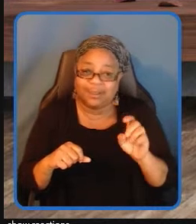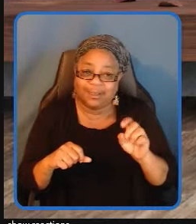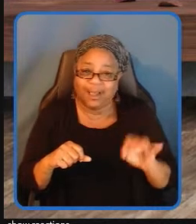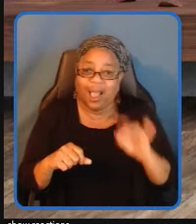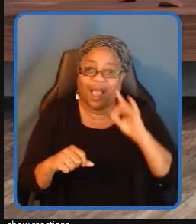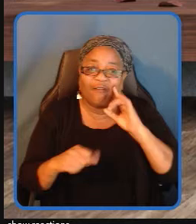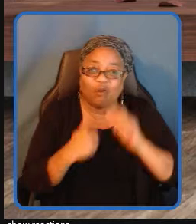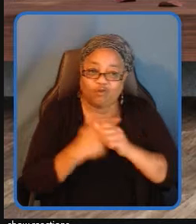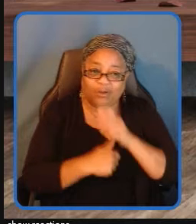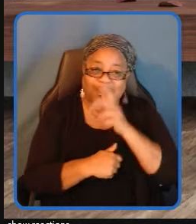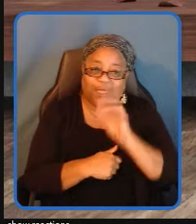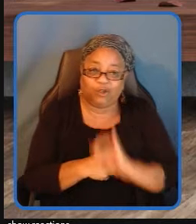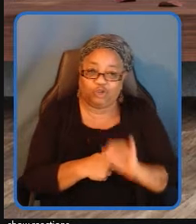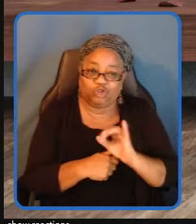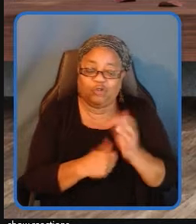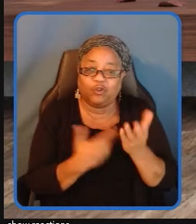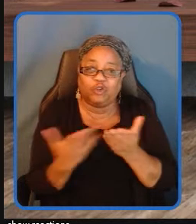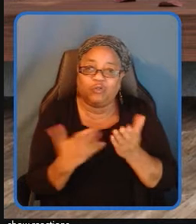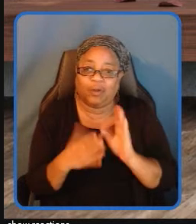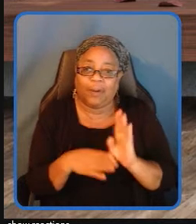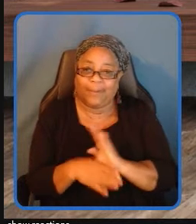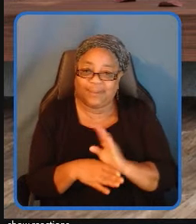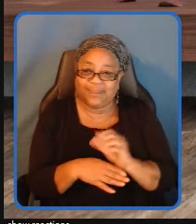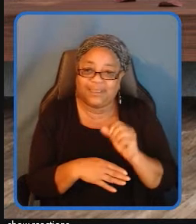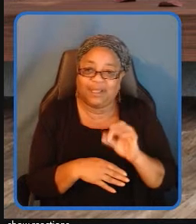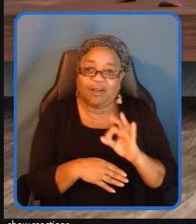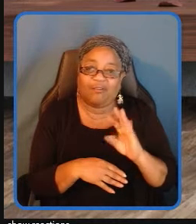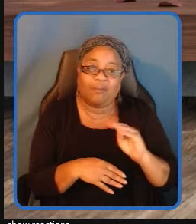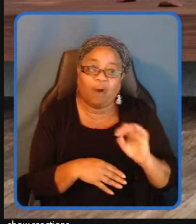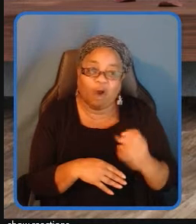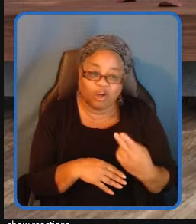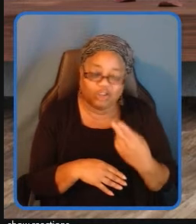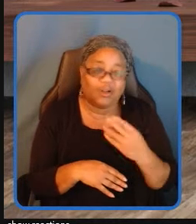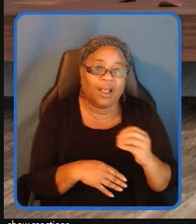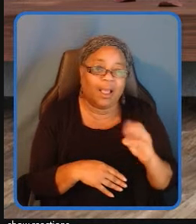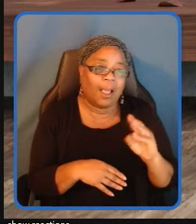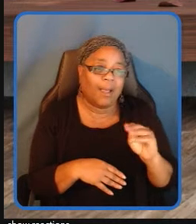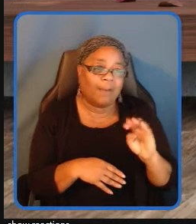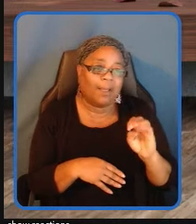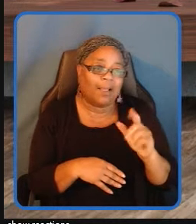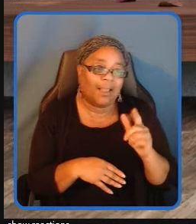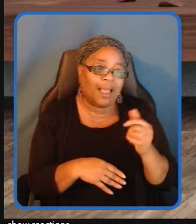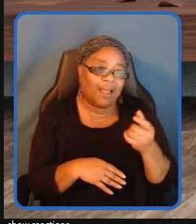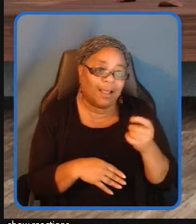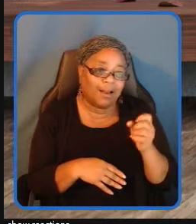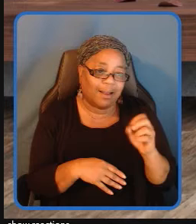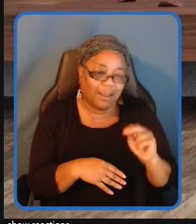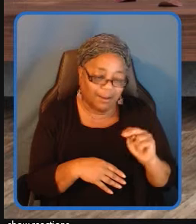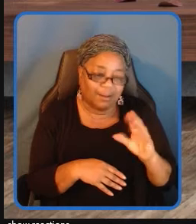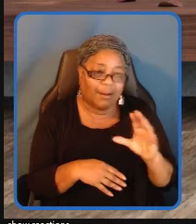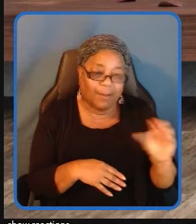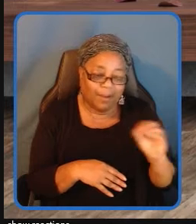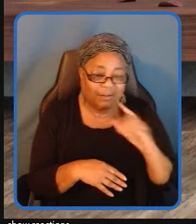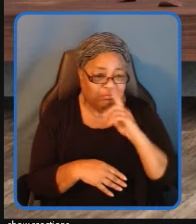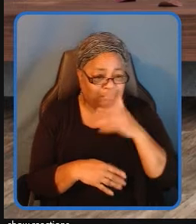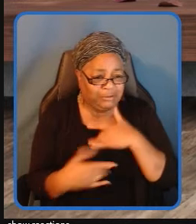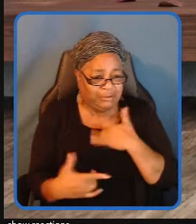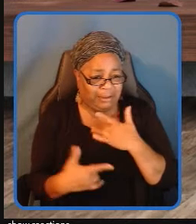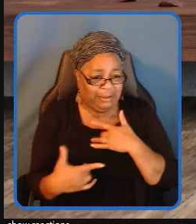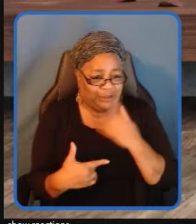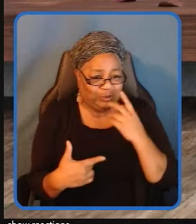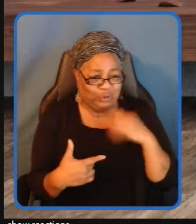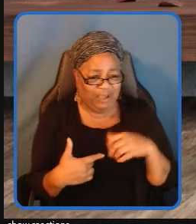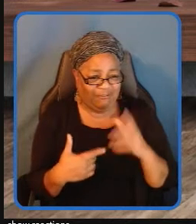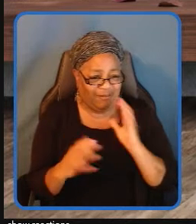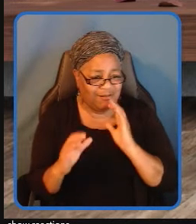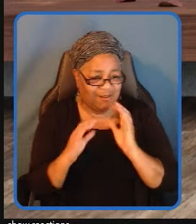and insurance services businesses of Marsh and McLennan companies. So I am very excited to have a